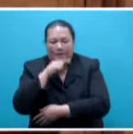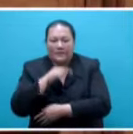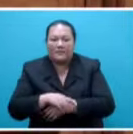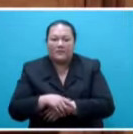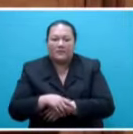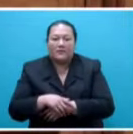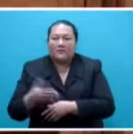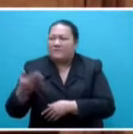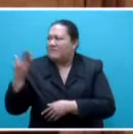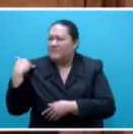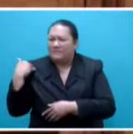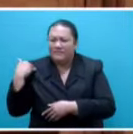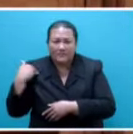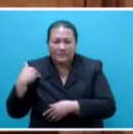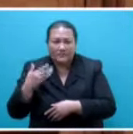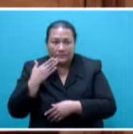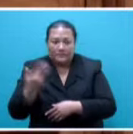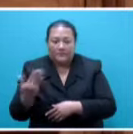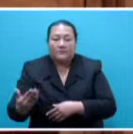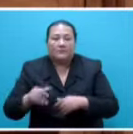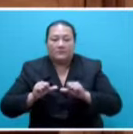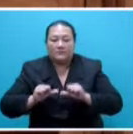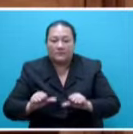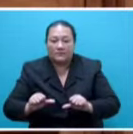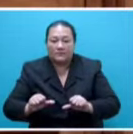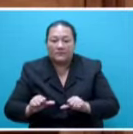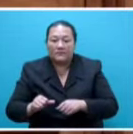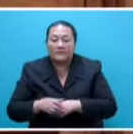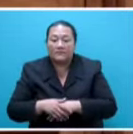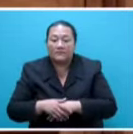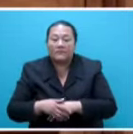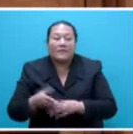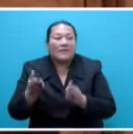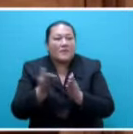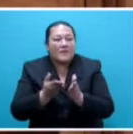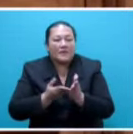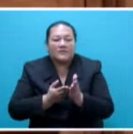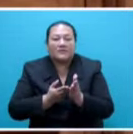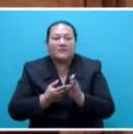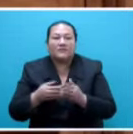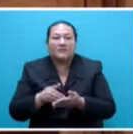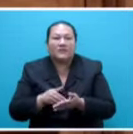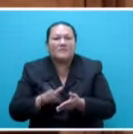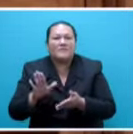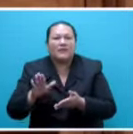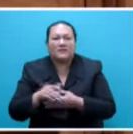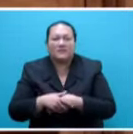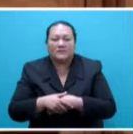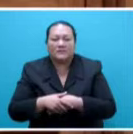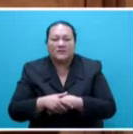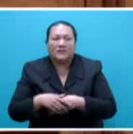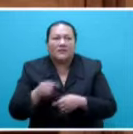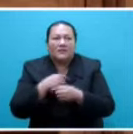addressed the need for bills to be passed through this House. And we should do an audit. How